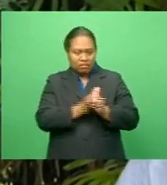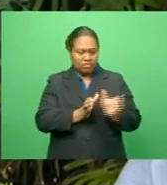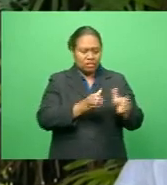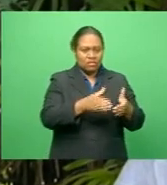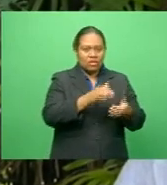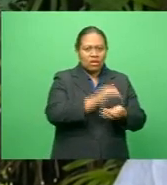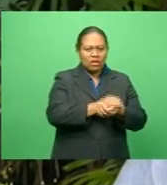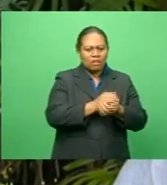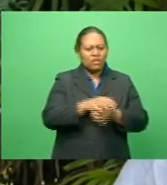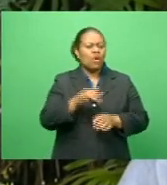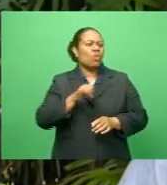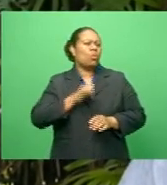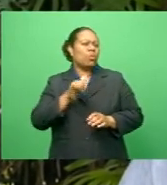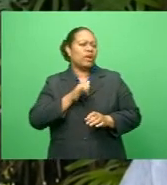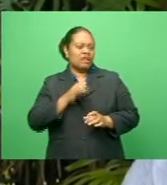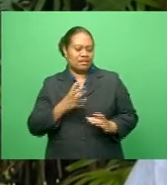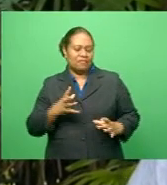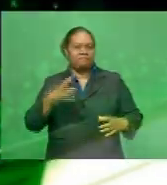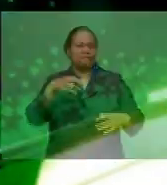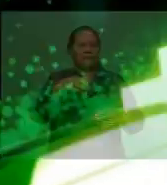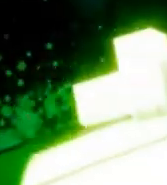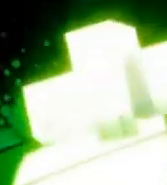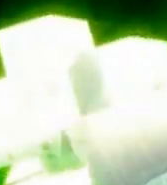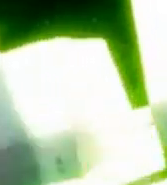best suit which type of soil.